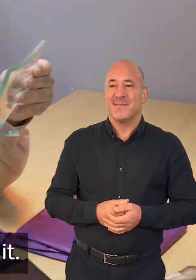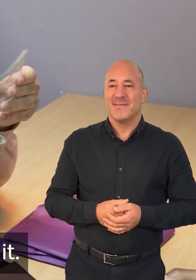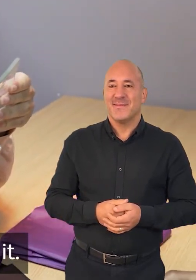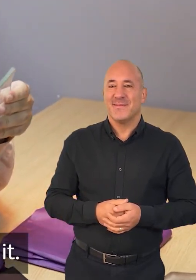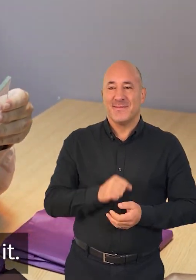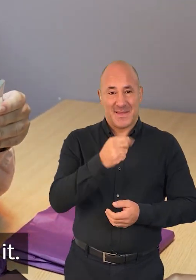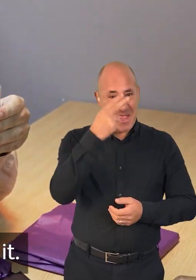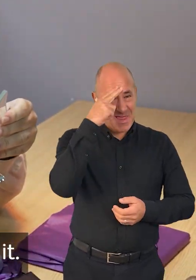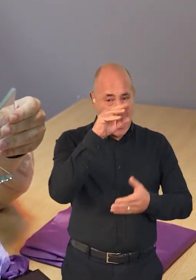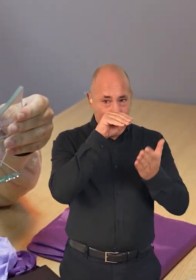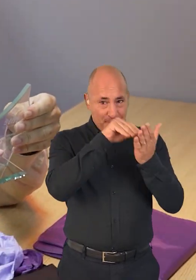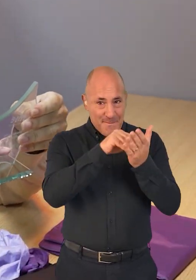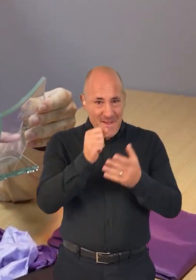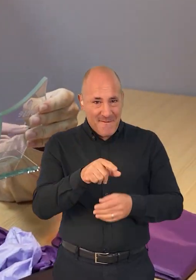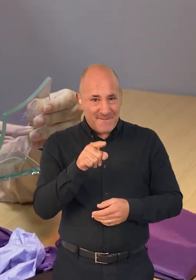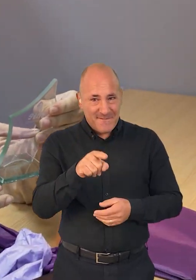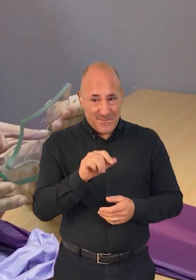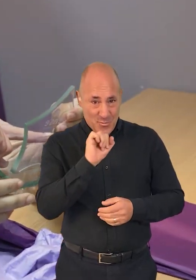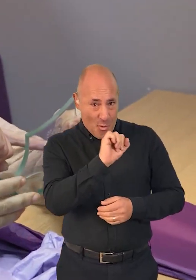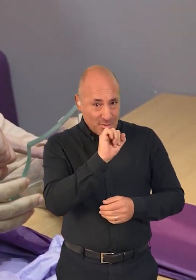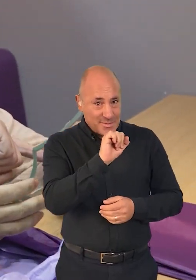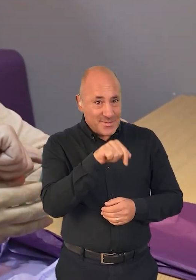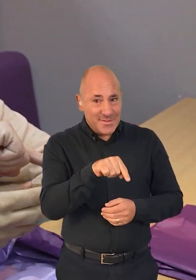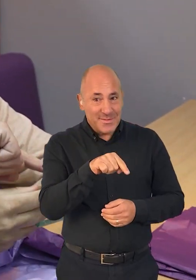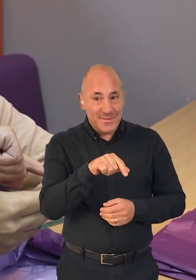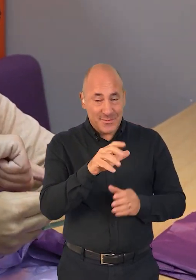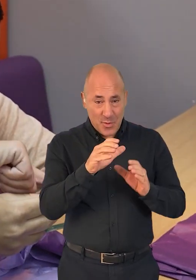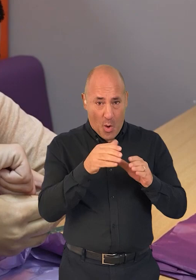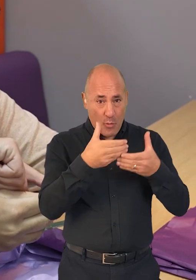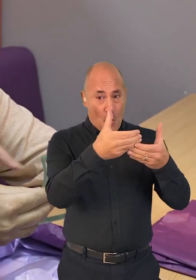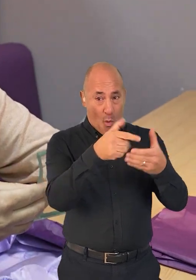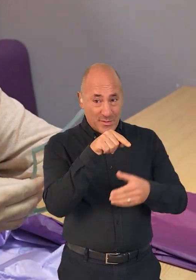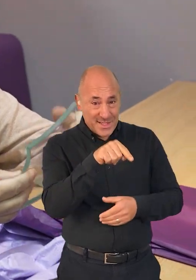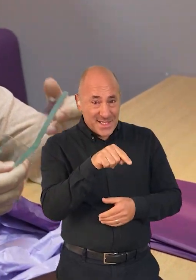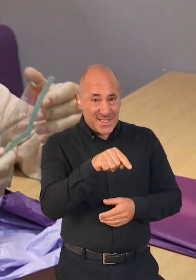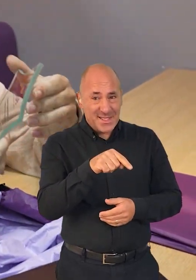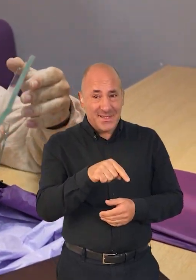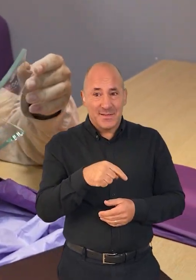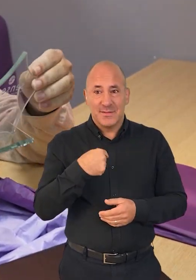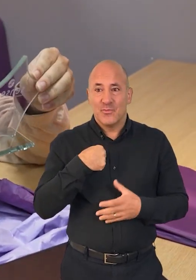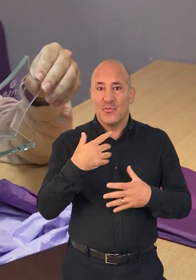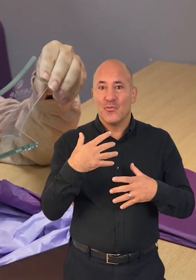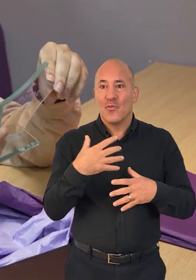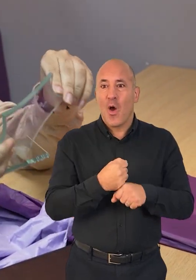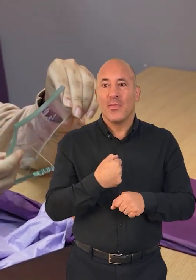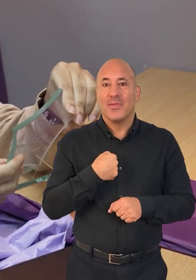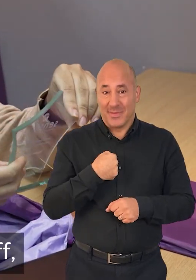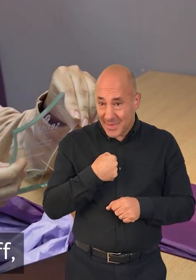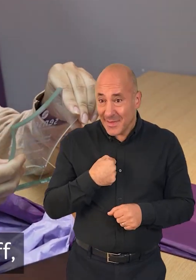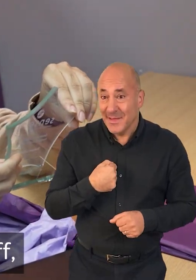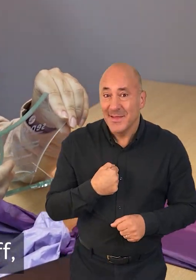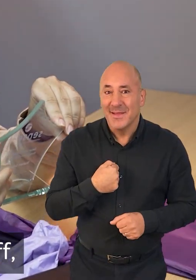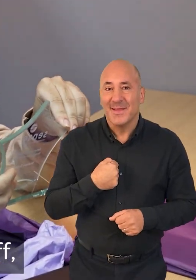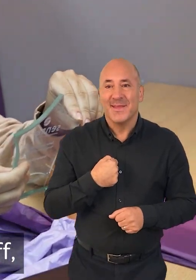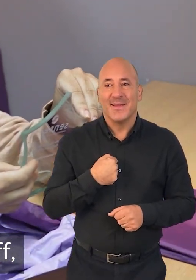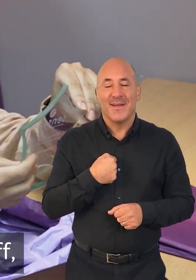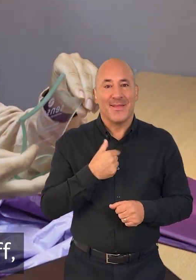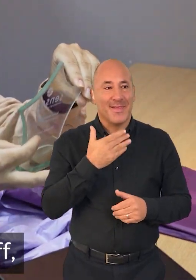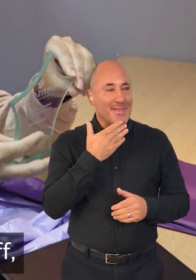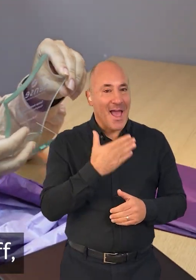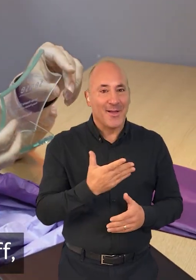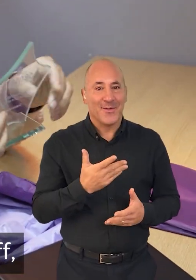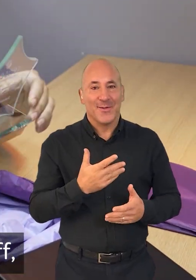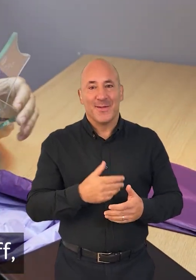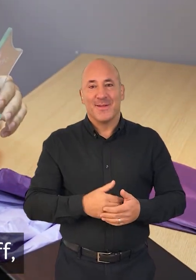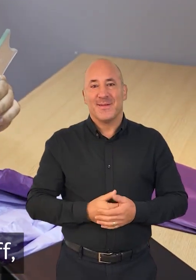It's got your name on it. This is yours. That's your award. I won. You won. You won. Thank you. I want to say